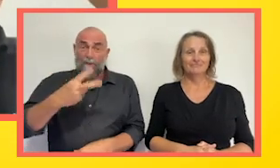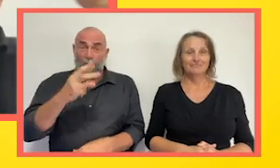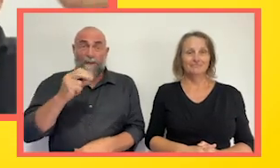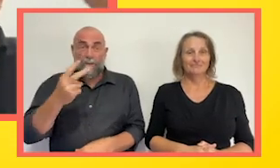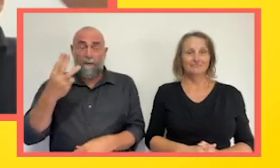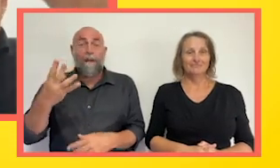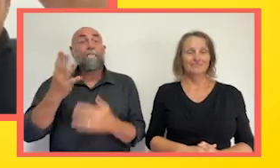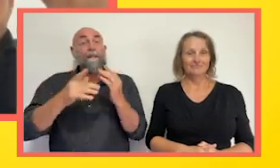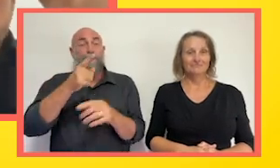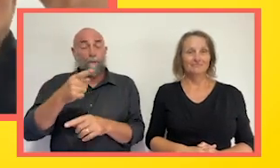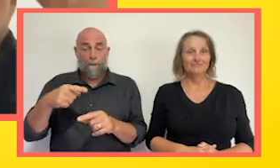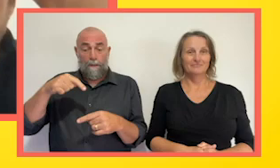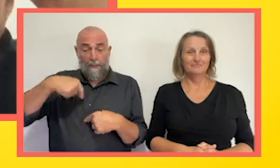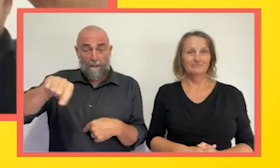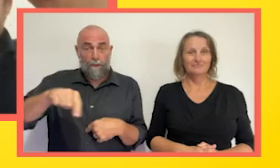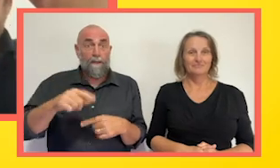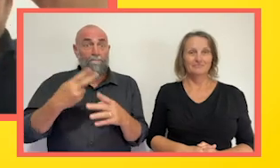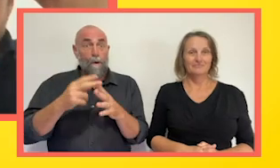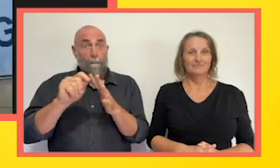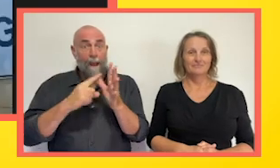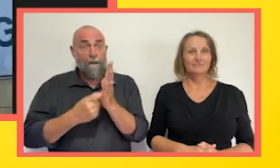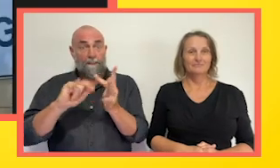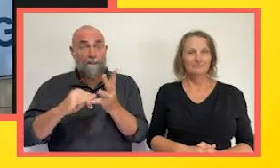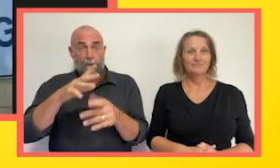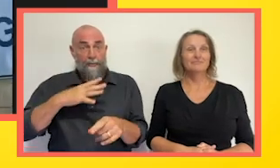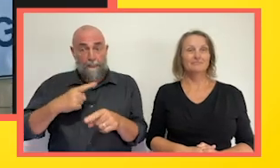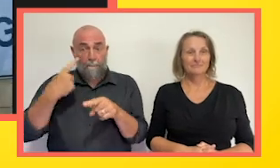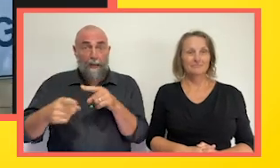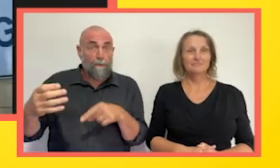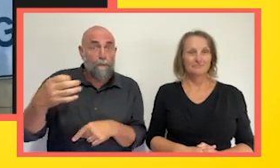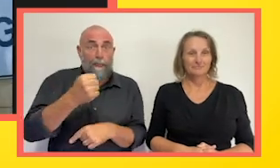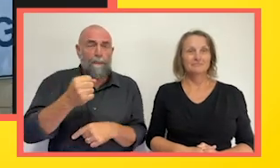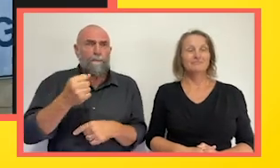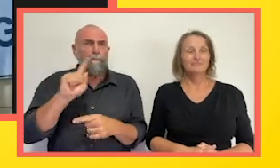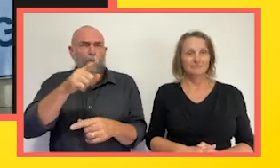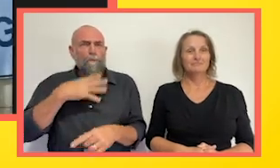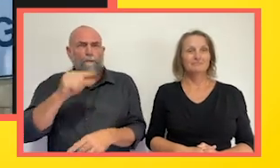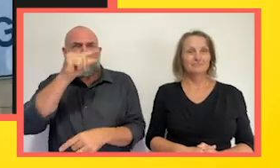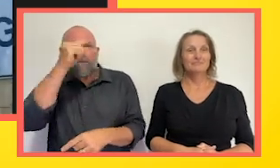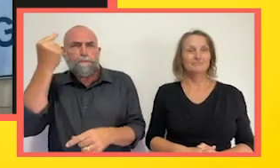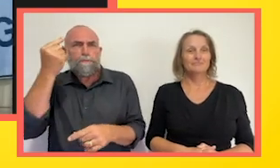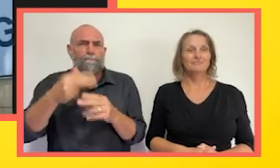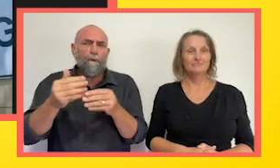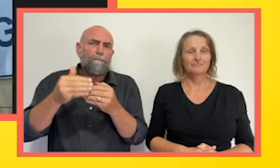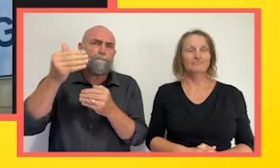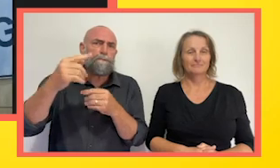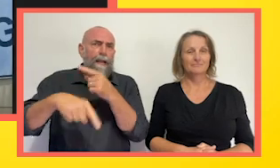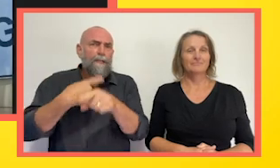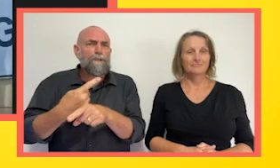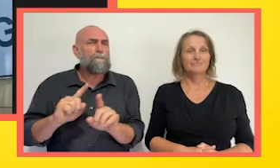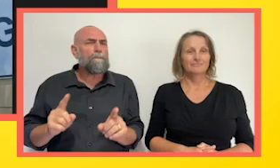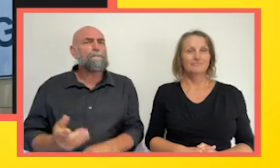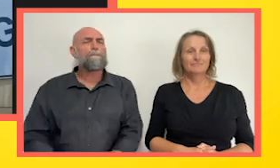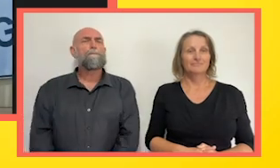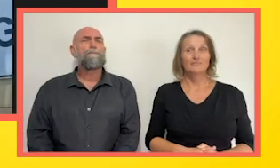for Paris. What events do you have your eyes on? There's a couple of really big ones this year. So the priority will be the